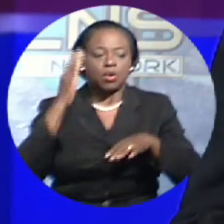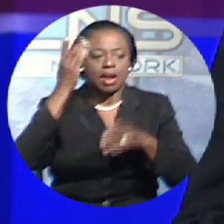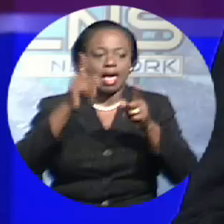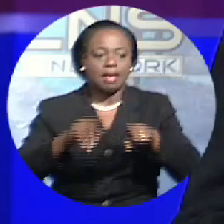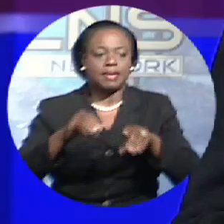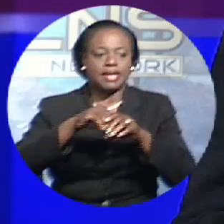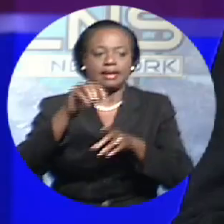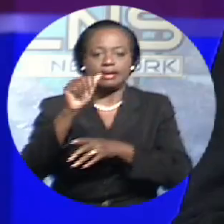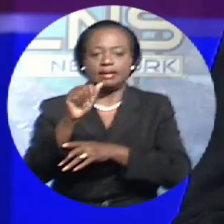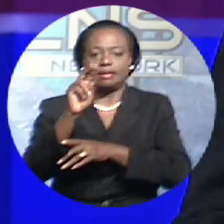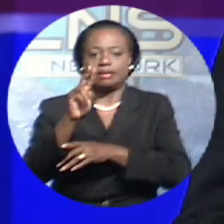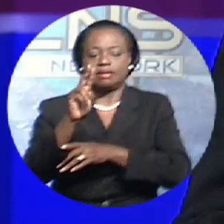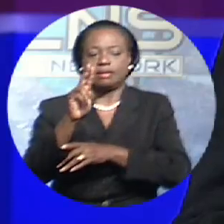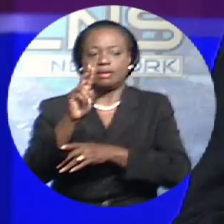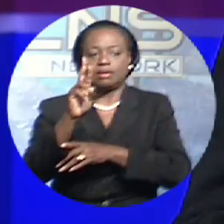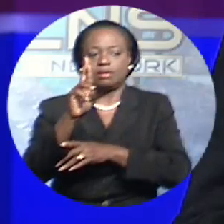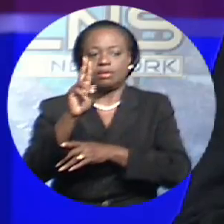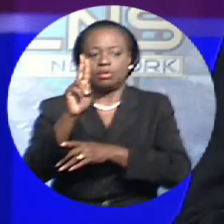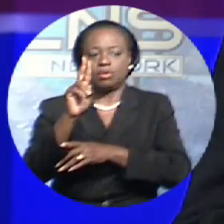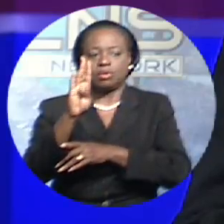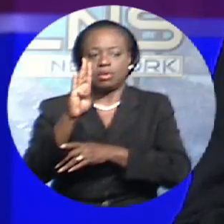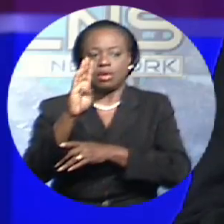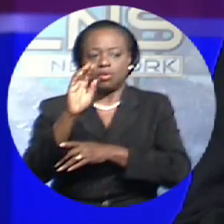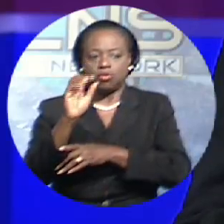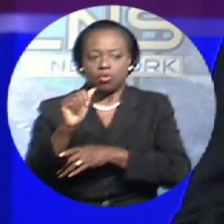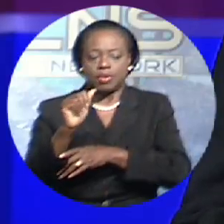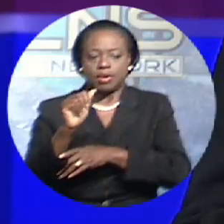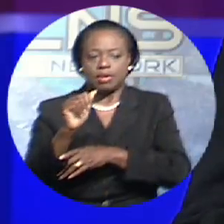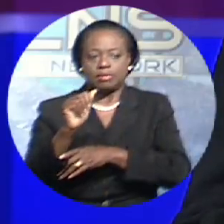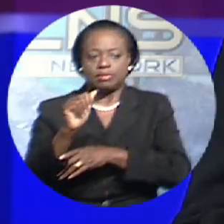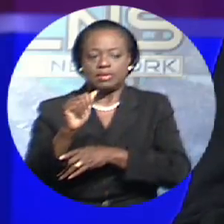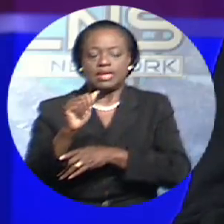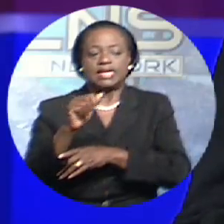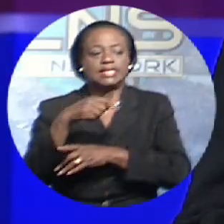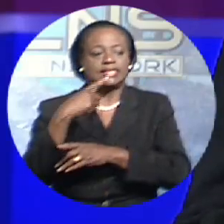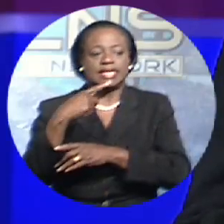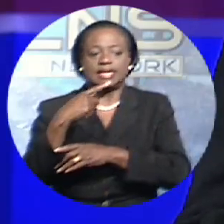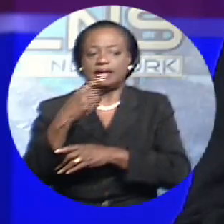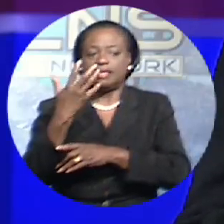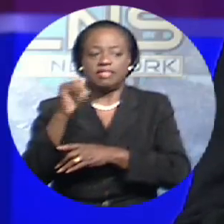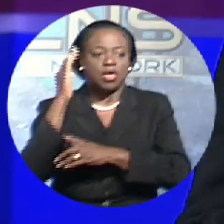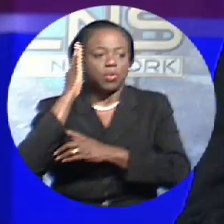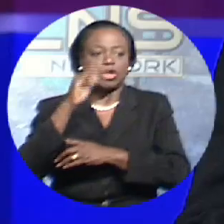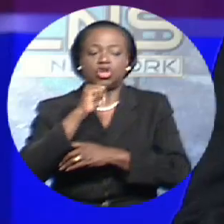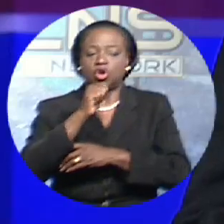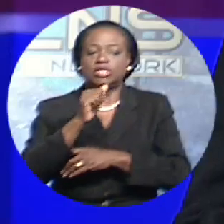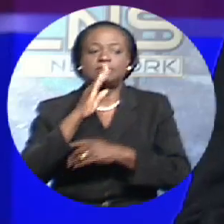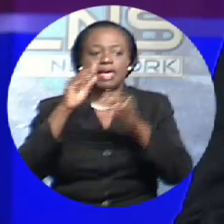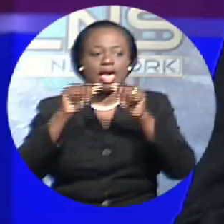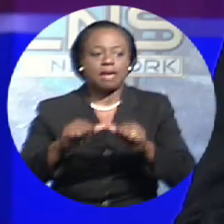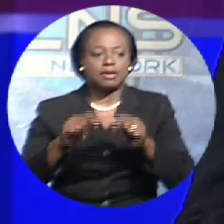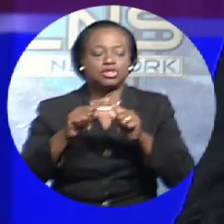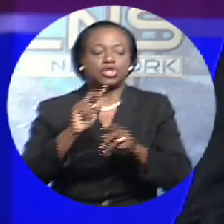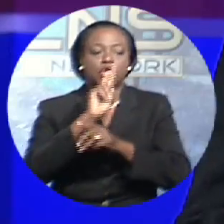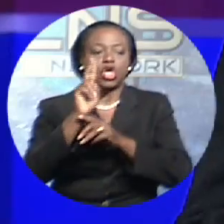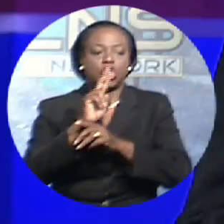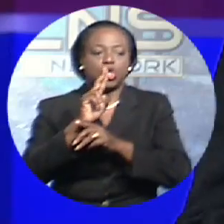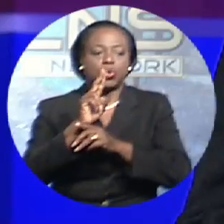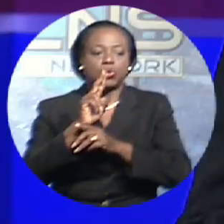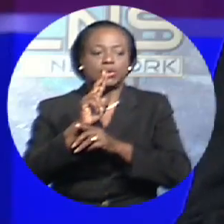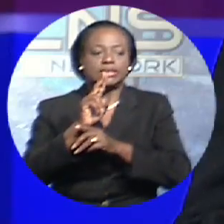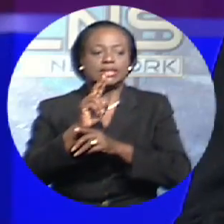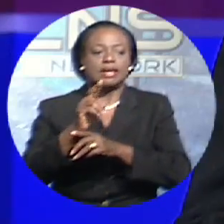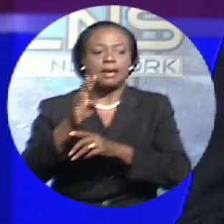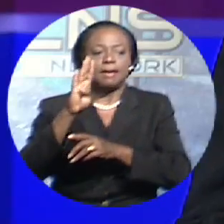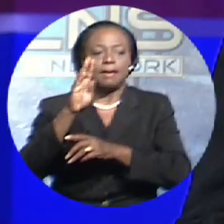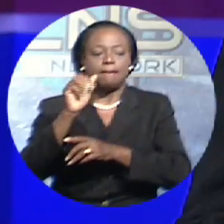and rumor has it that neither our swim team or track and field team will have the luxury of using a Bahamas Air charter to their respective destinations this time